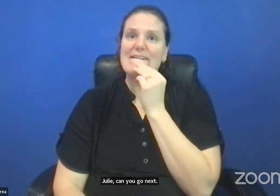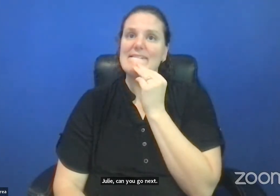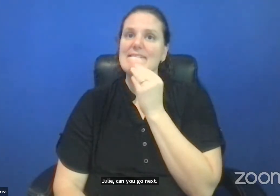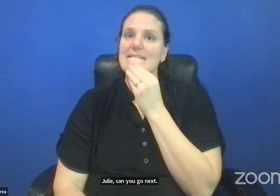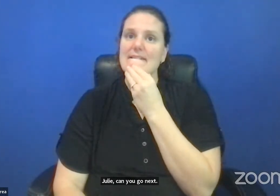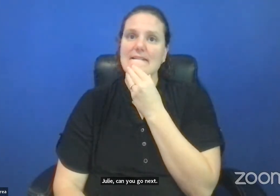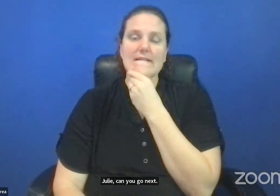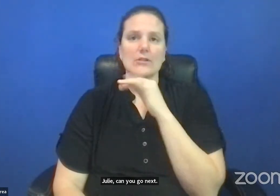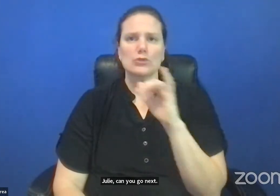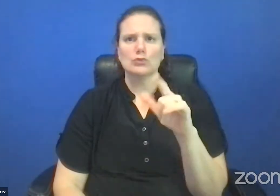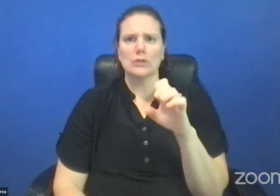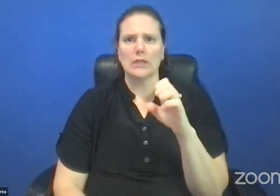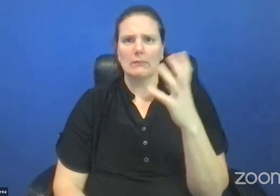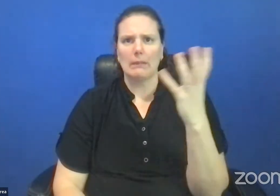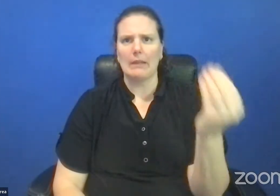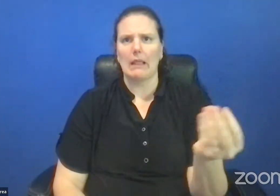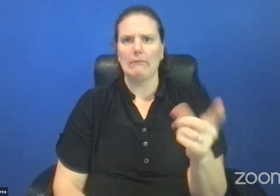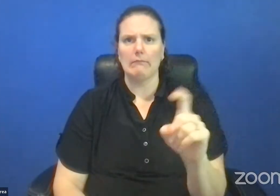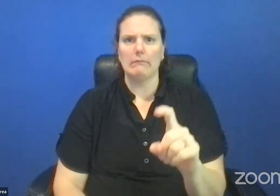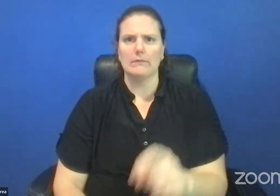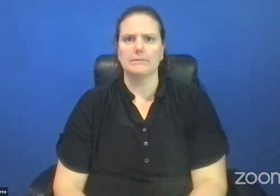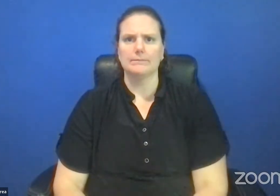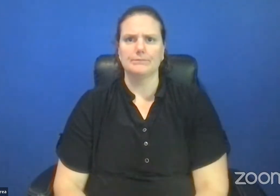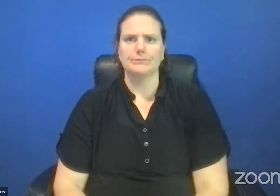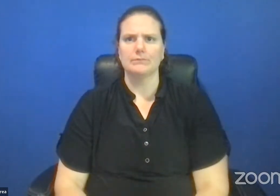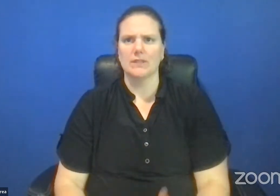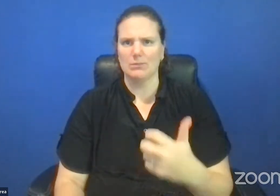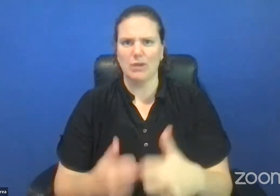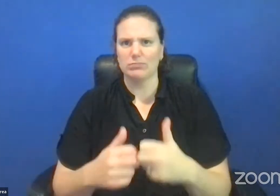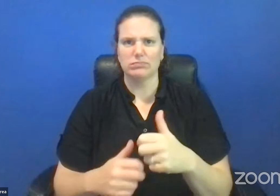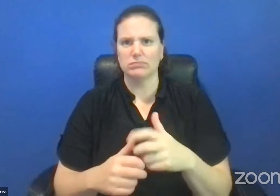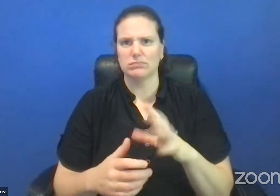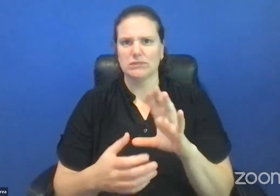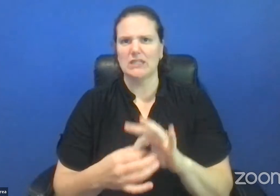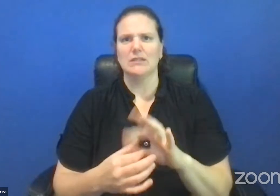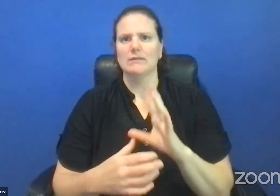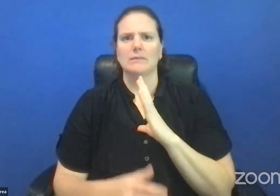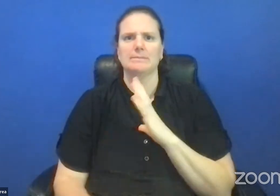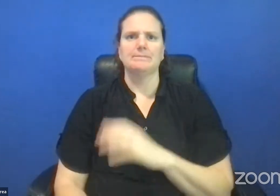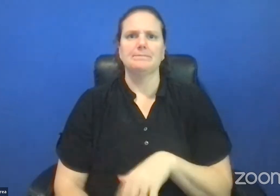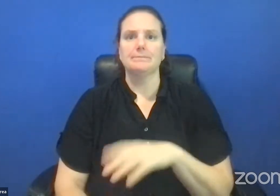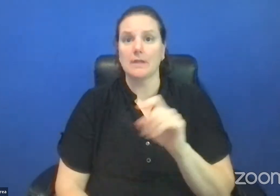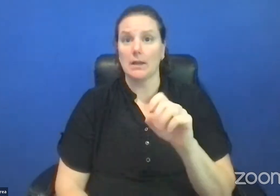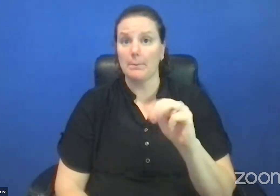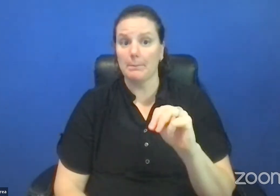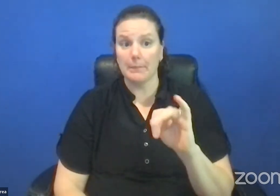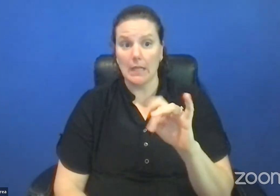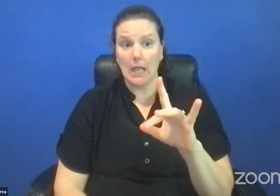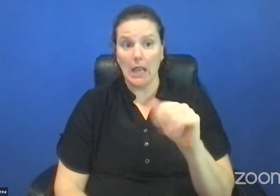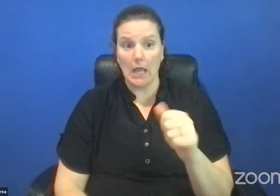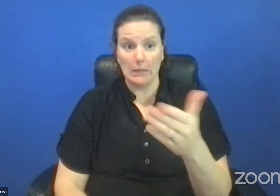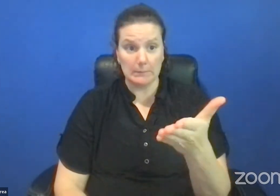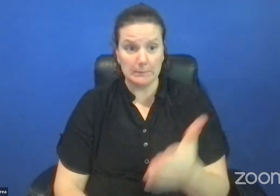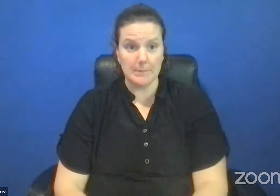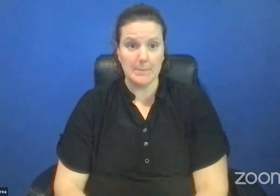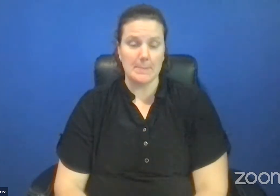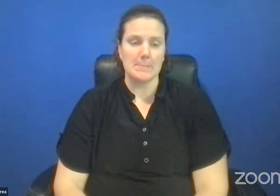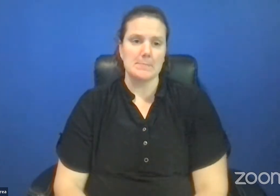Julie may have stepped away or have trouble getting off. So I'm going to just ask Michaela if you'll step up.